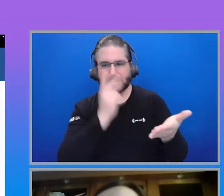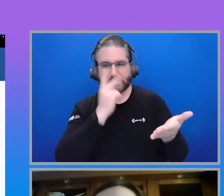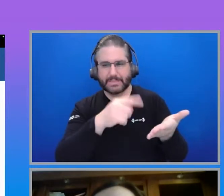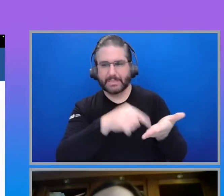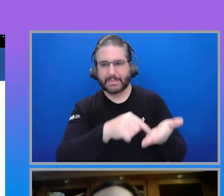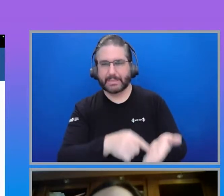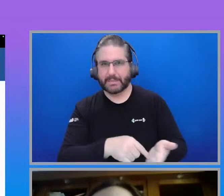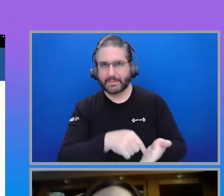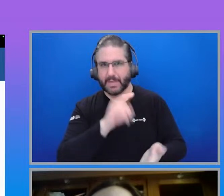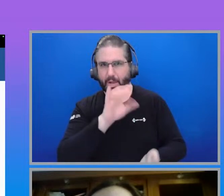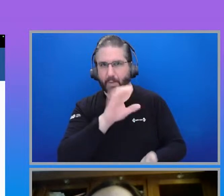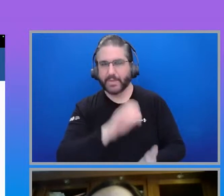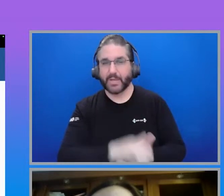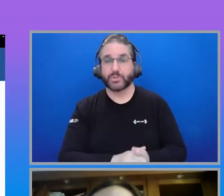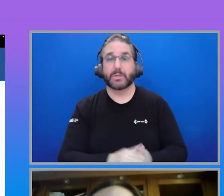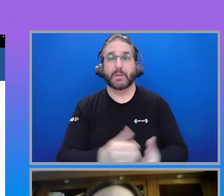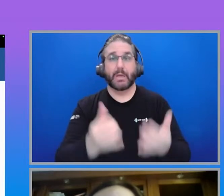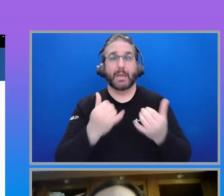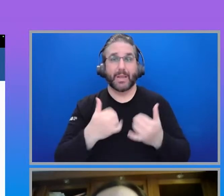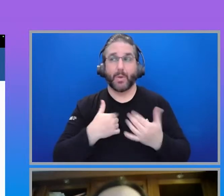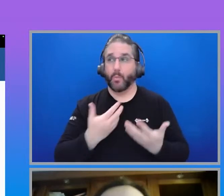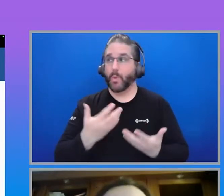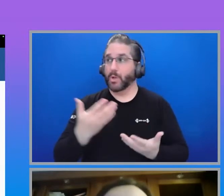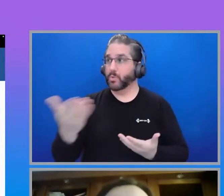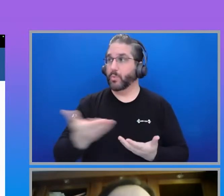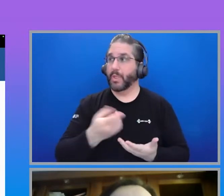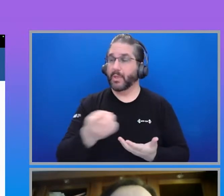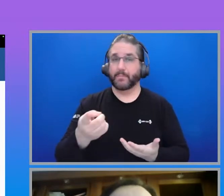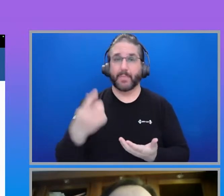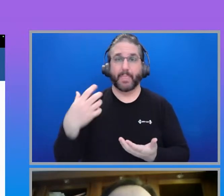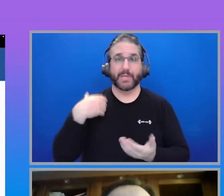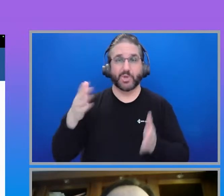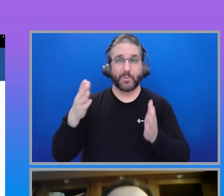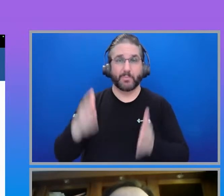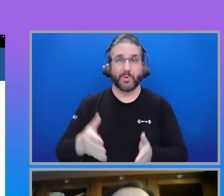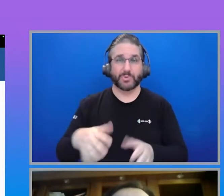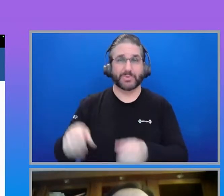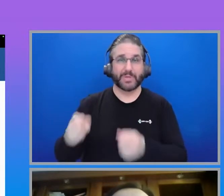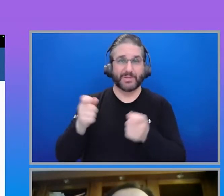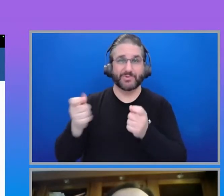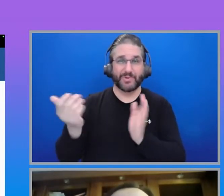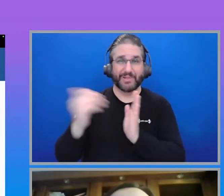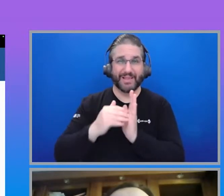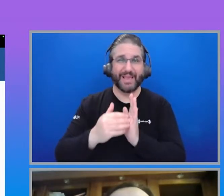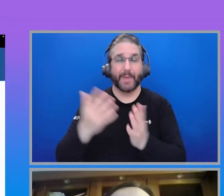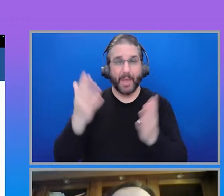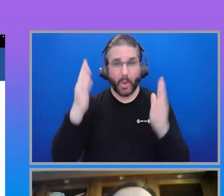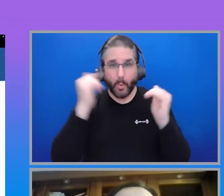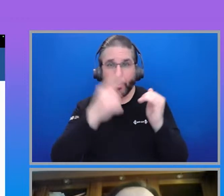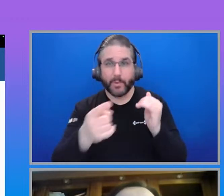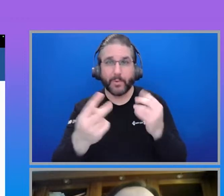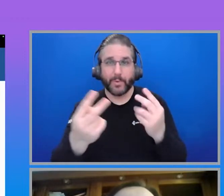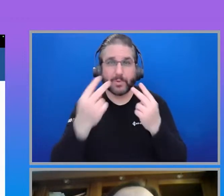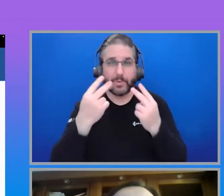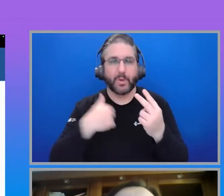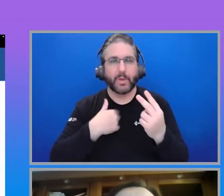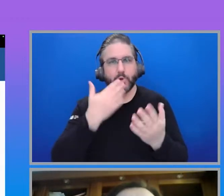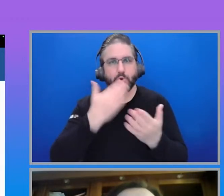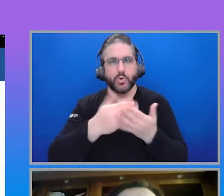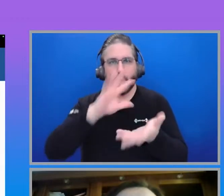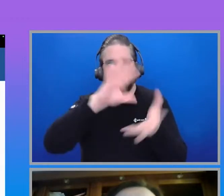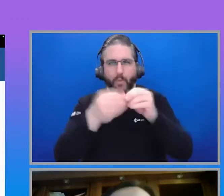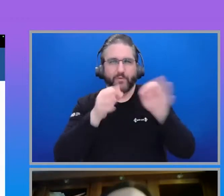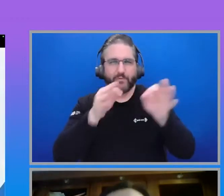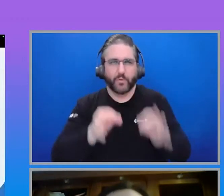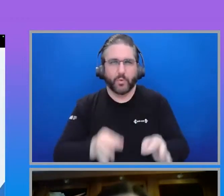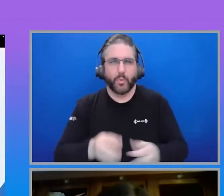I give back the floor to the chair. I hope that this provides with a good overview of what the Act